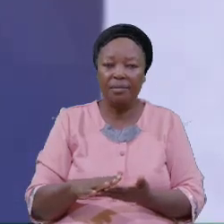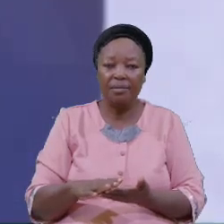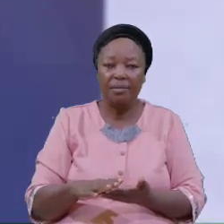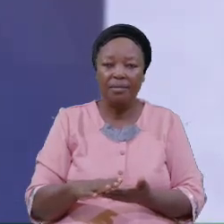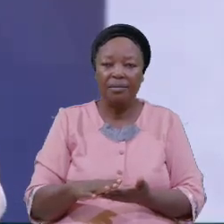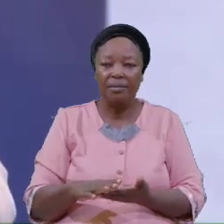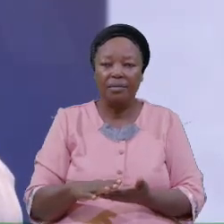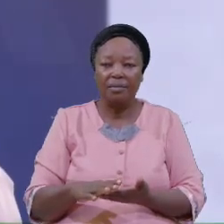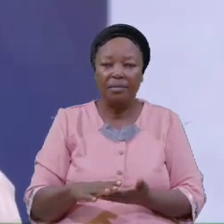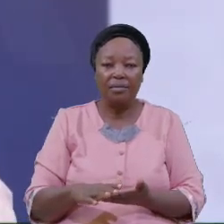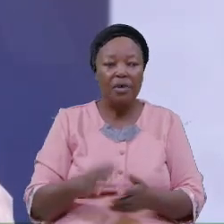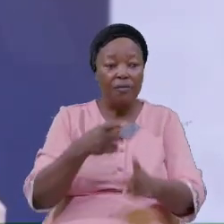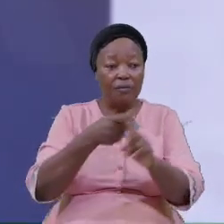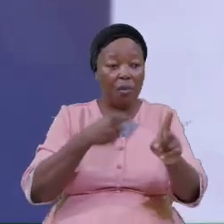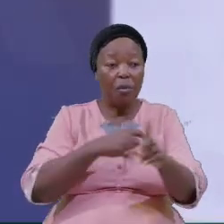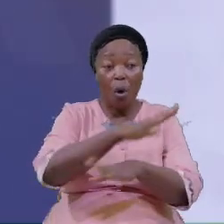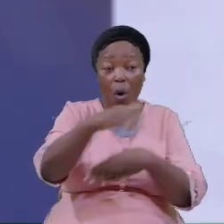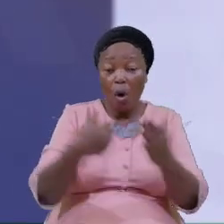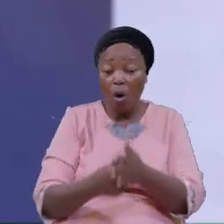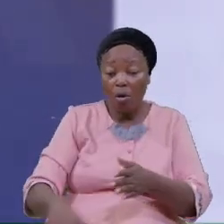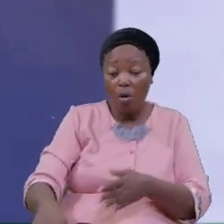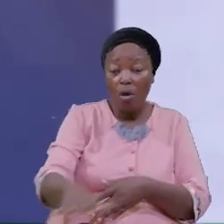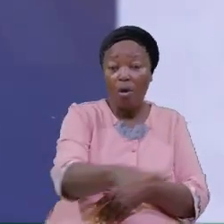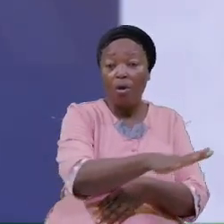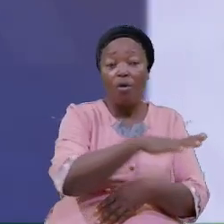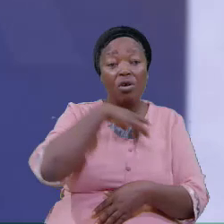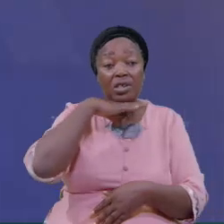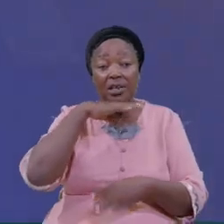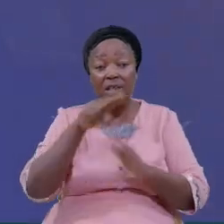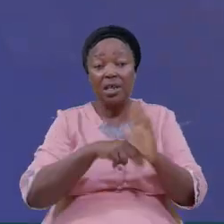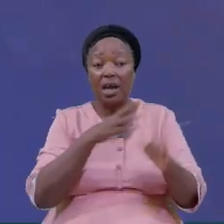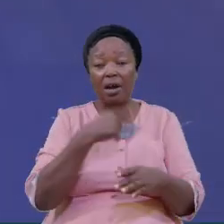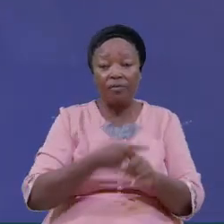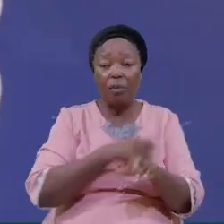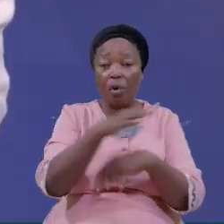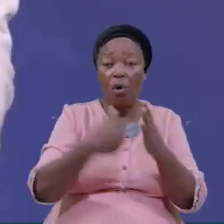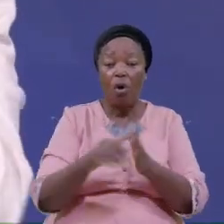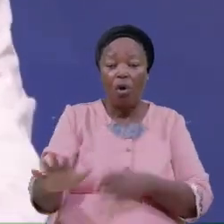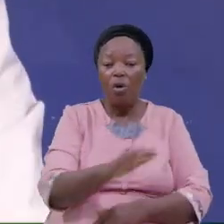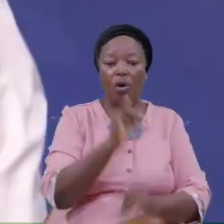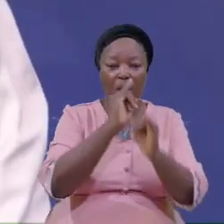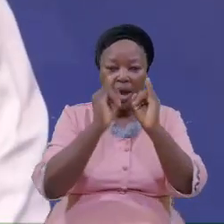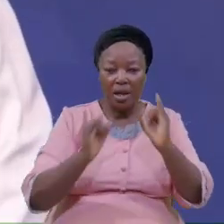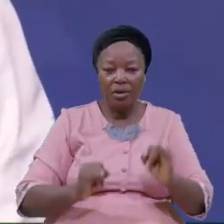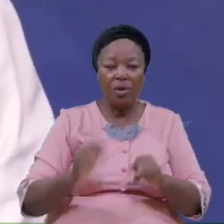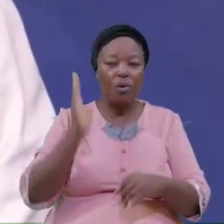from all your filthiness, and from all your idols will I cleanse you.